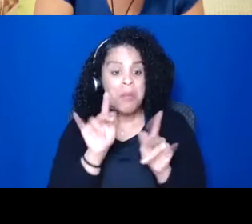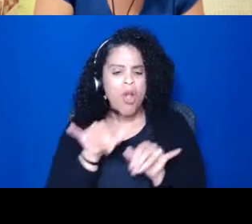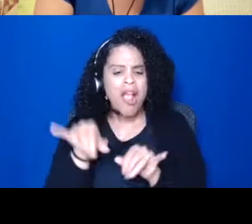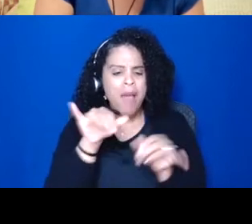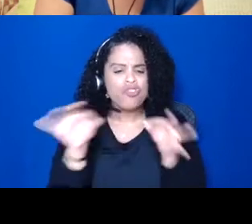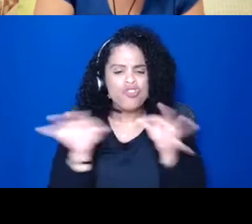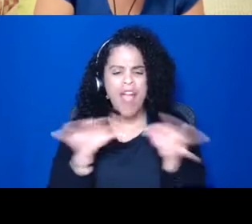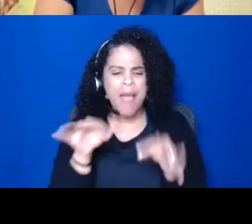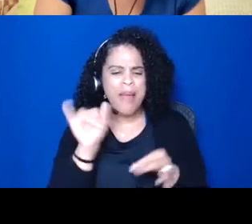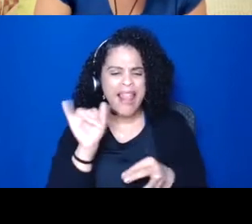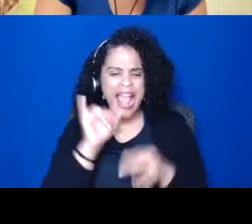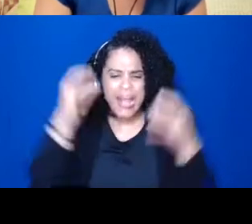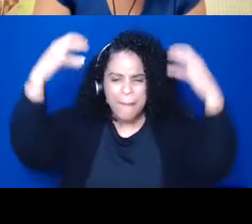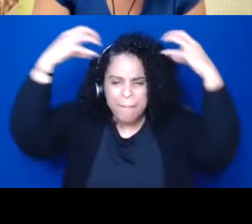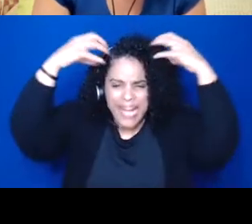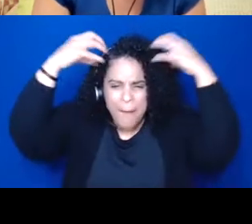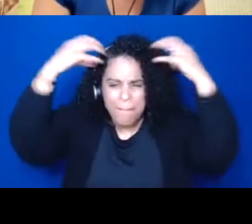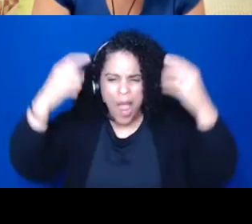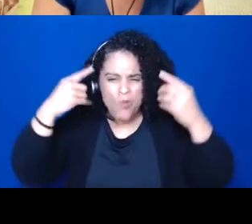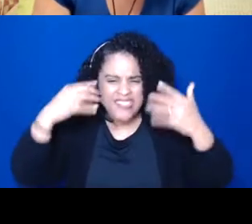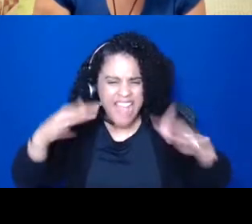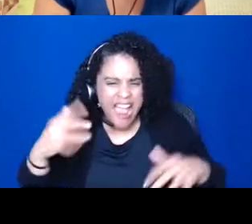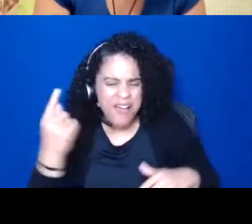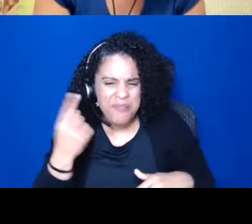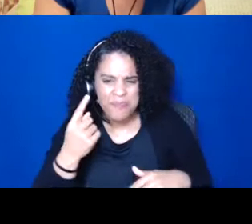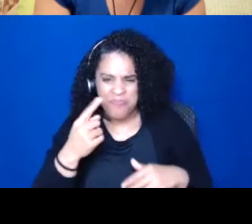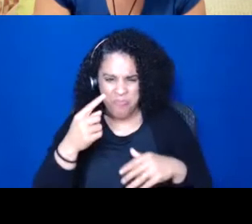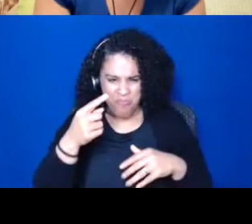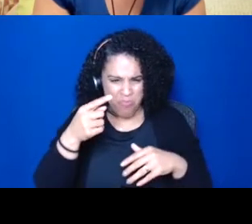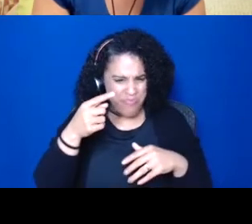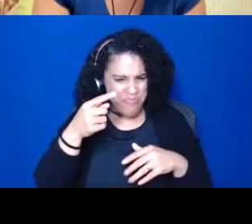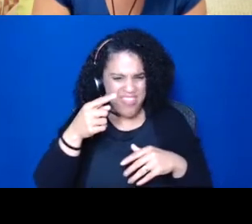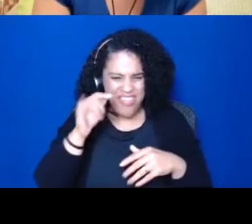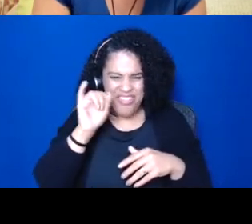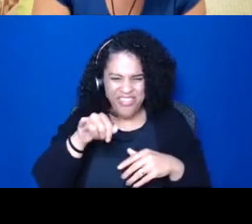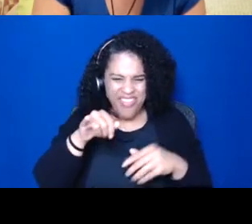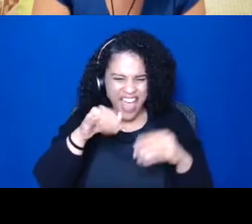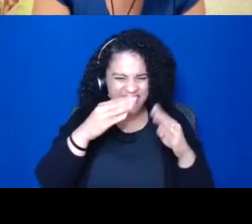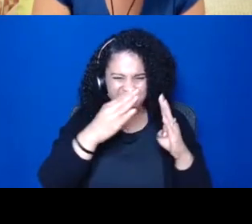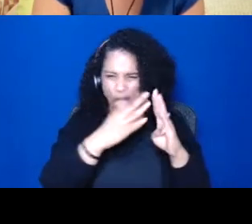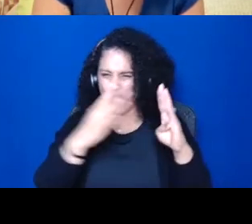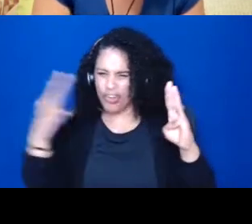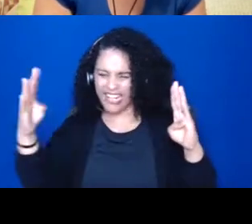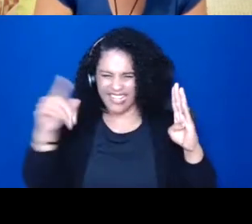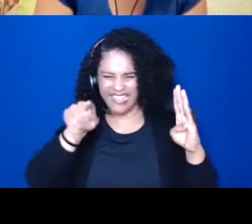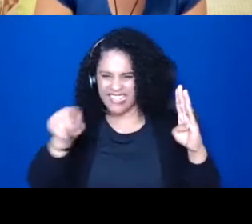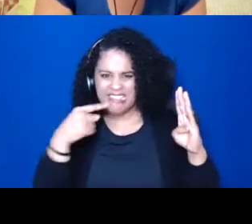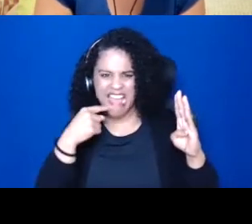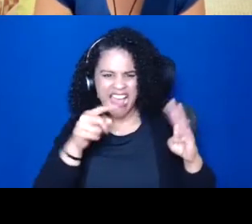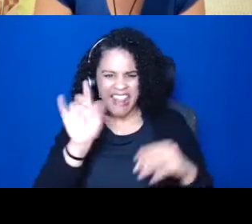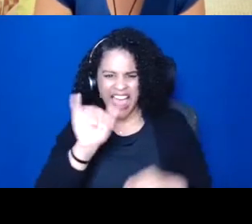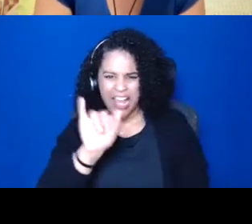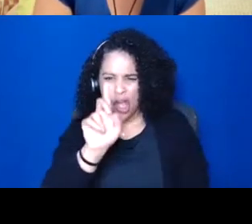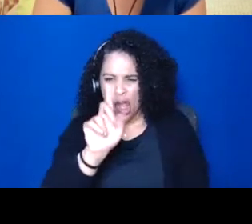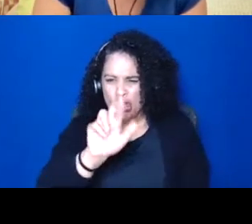a Mickey Mouse sound, or on the other end of the frequency spectrum, some people would describe it as a Darth Vader